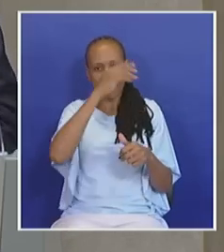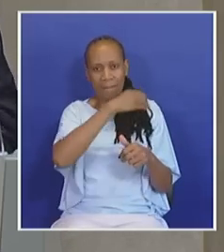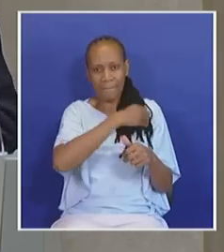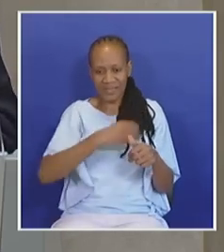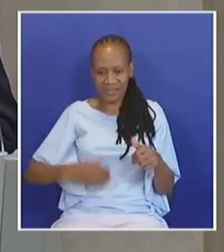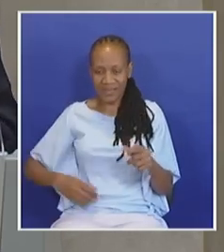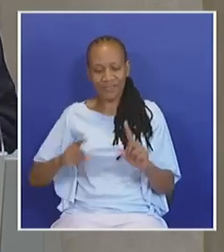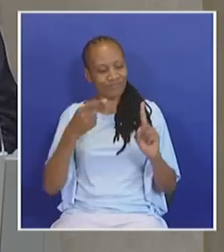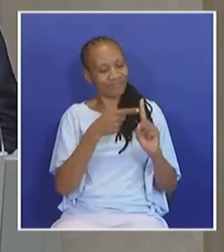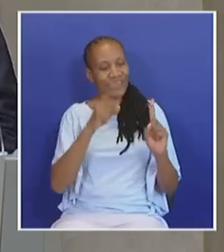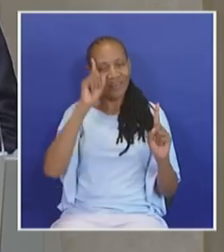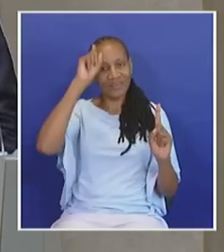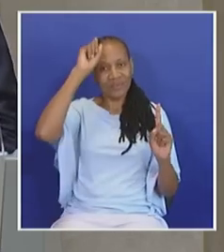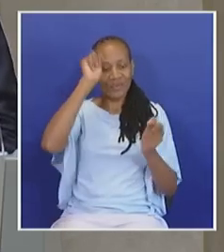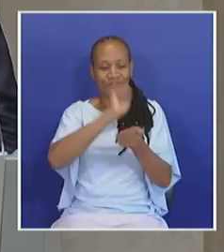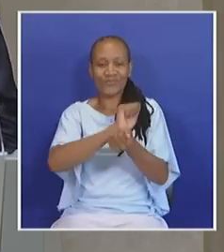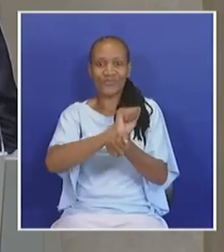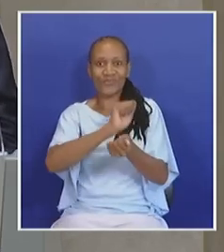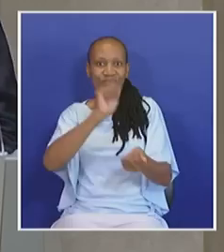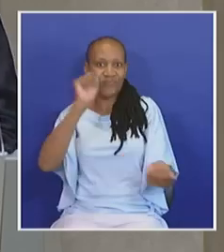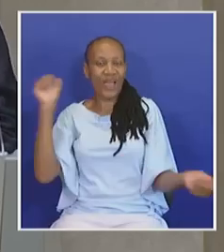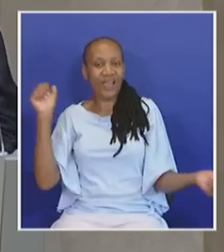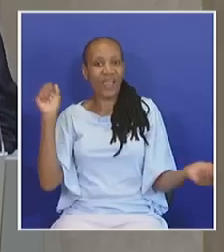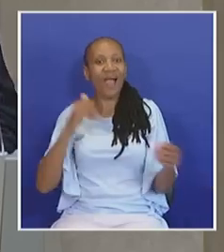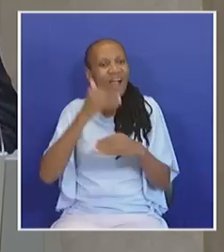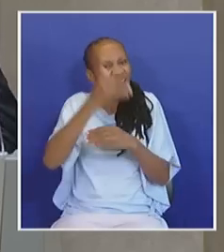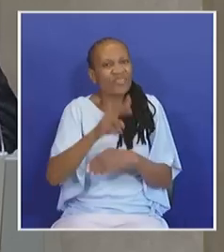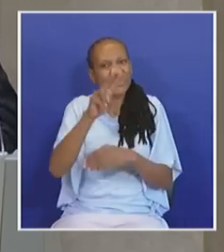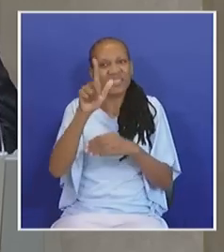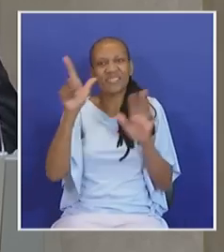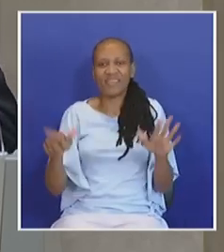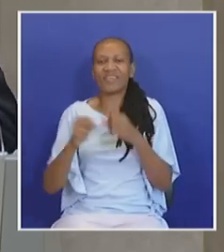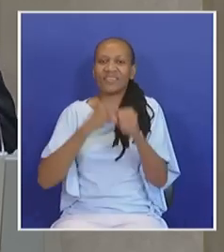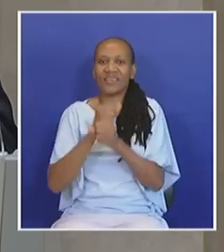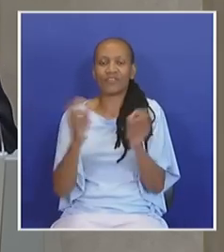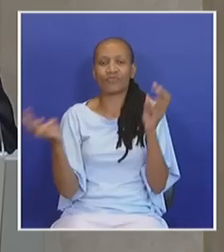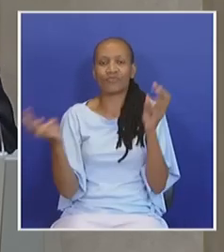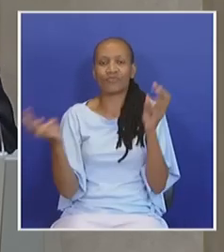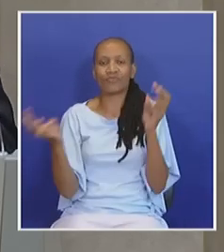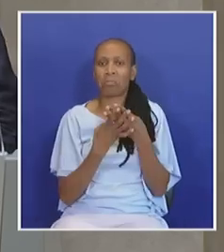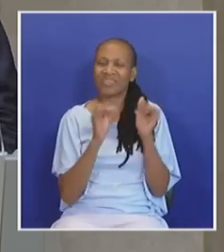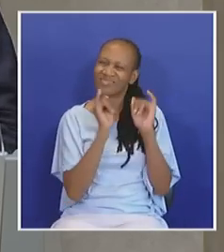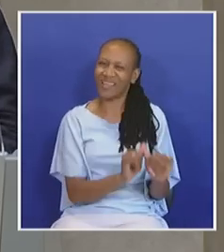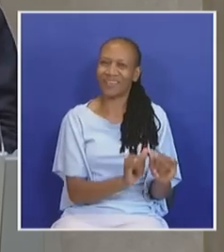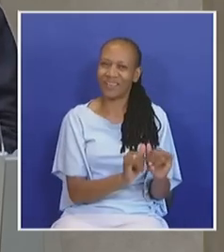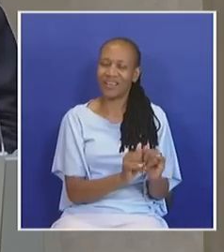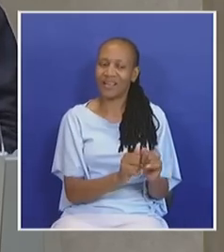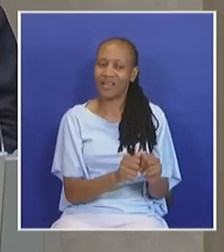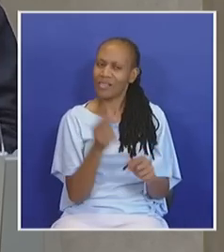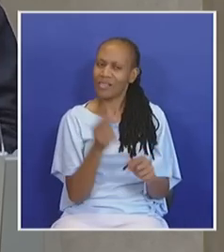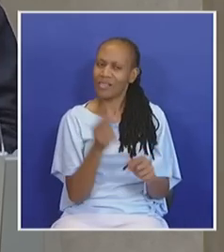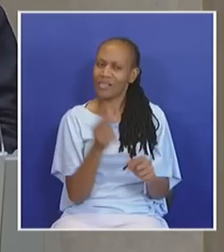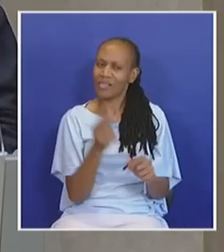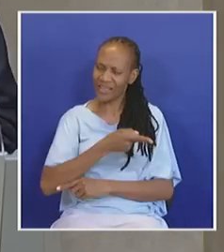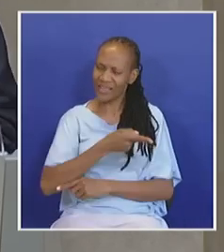was released after 27 years in jail. This marked a special moment in the history of our